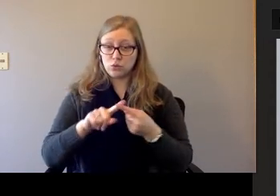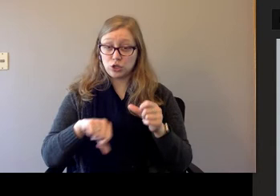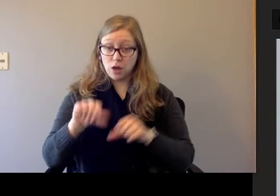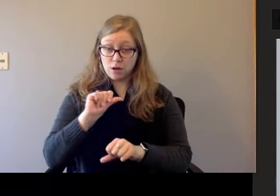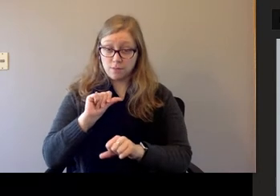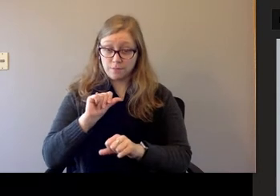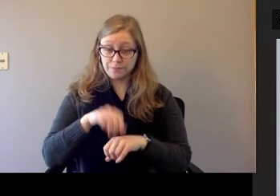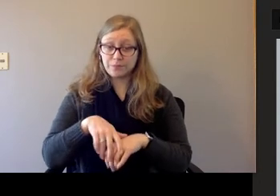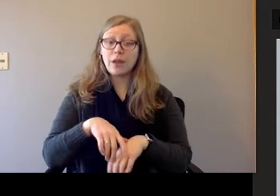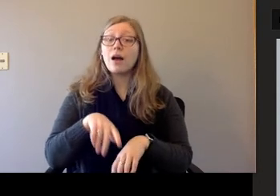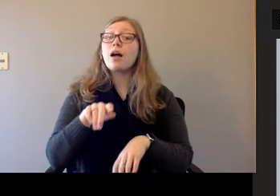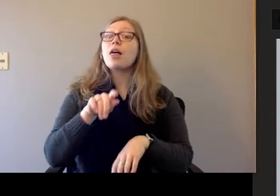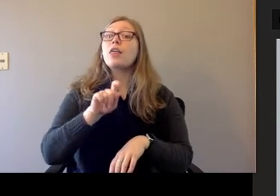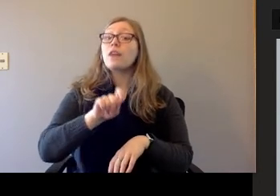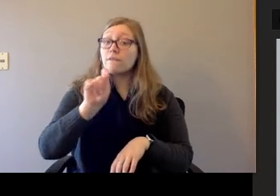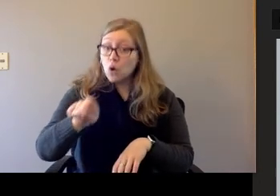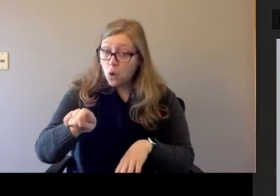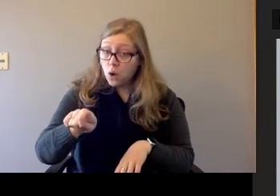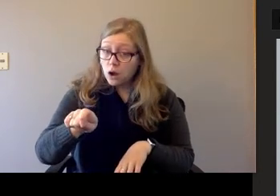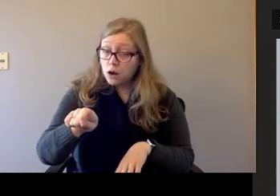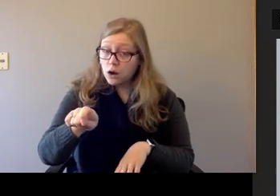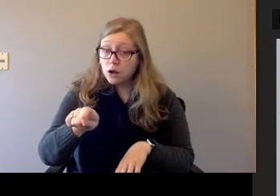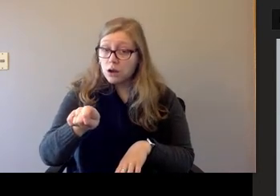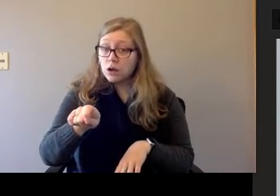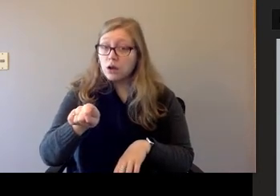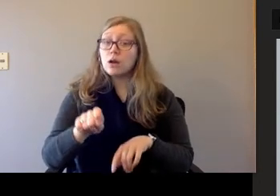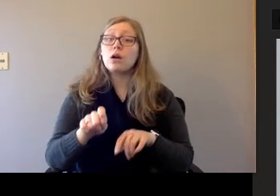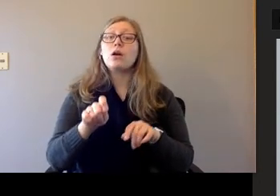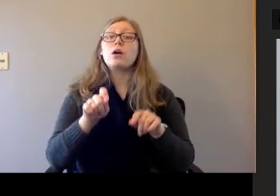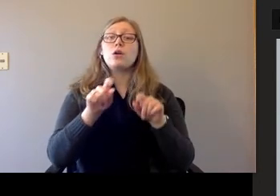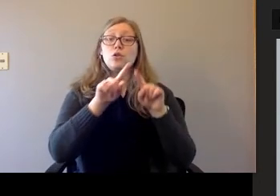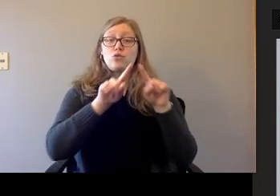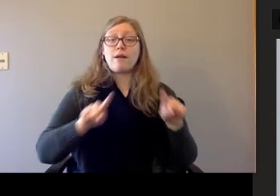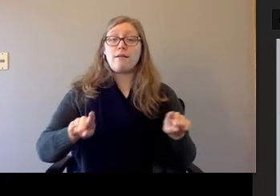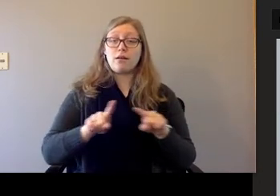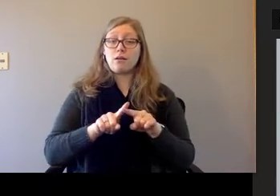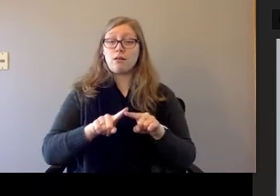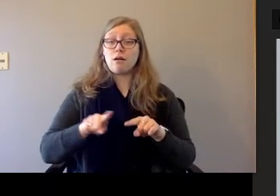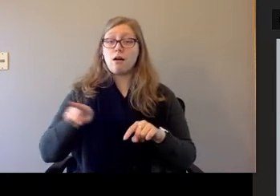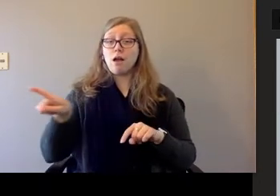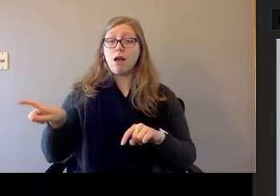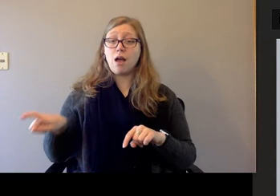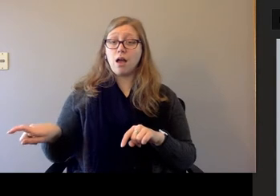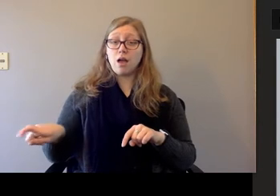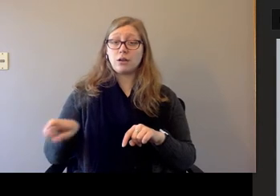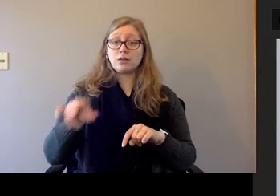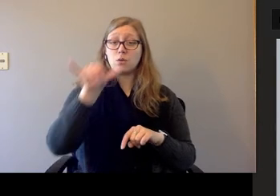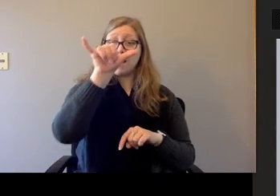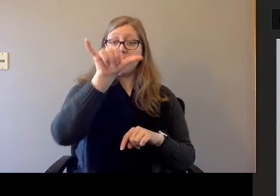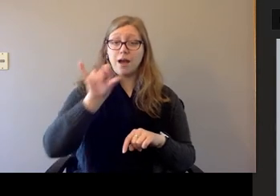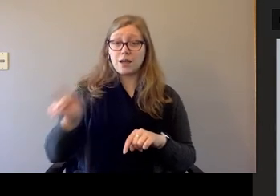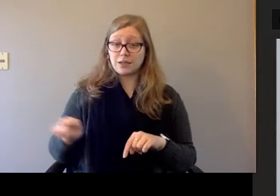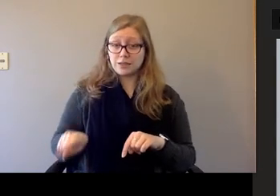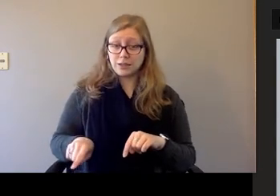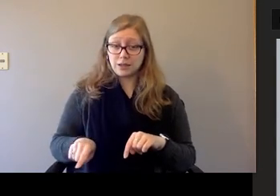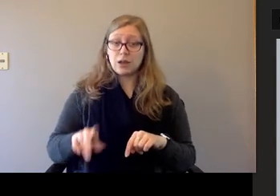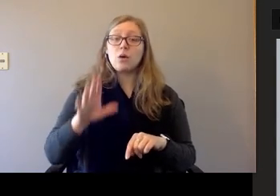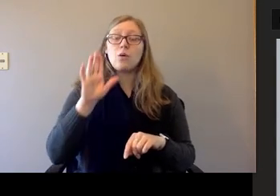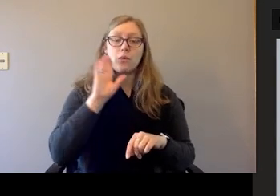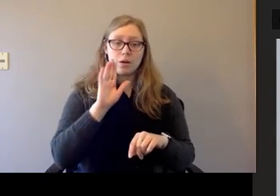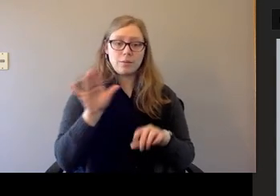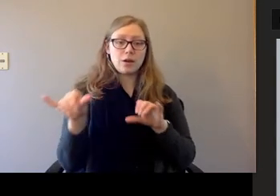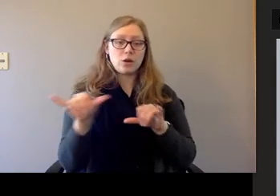And therefore, triangle XYZ is congruent to triangle VYW.